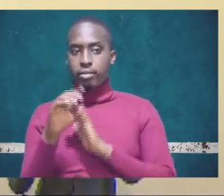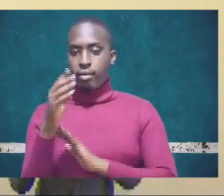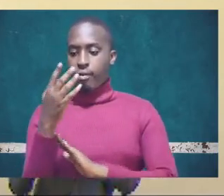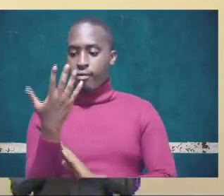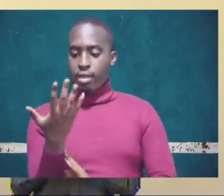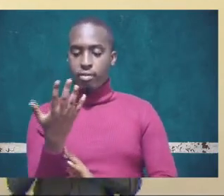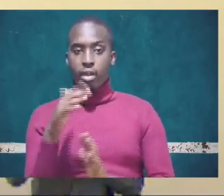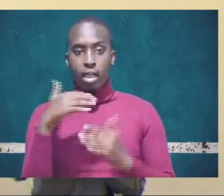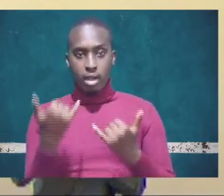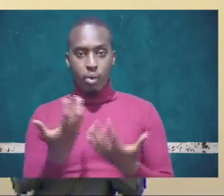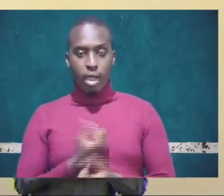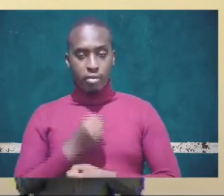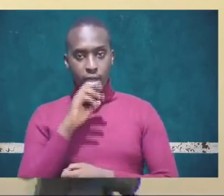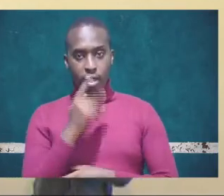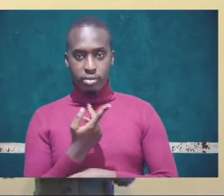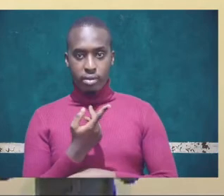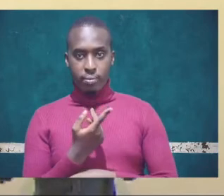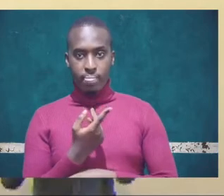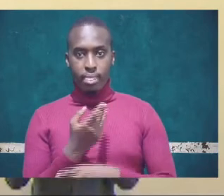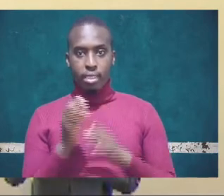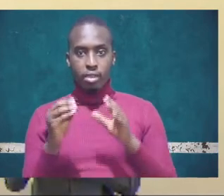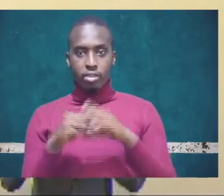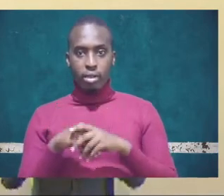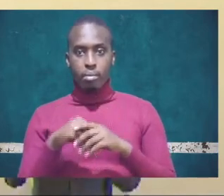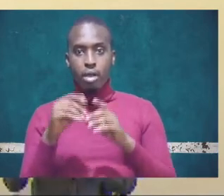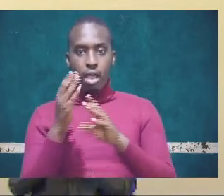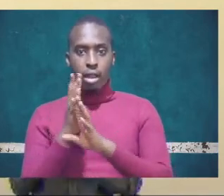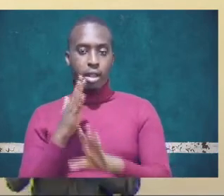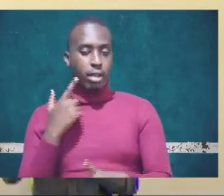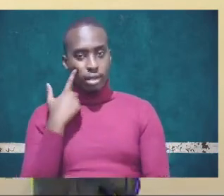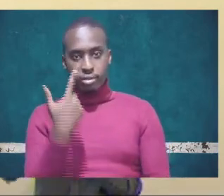Now we have the answers. We put them on a line and see.